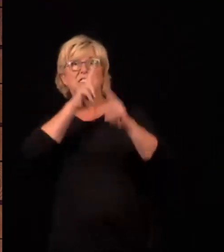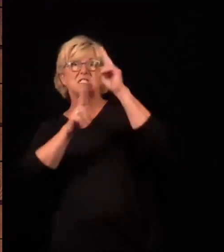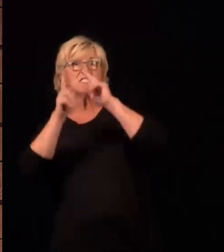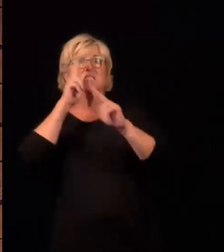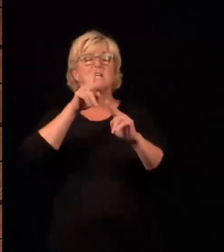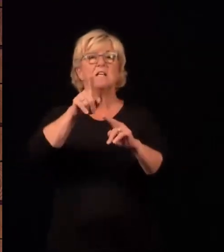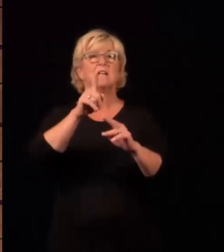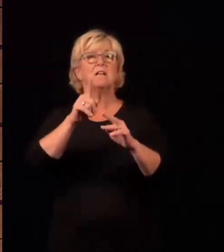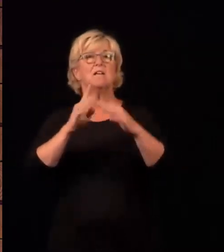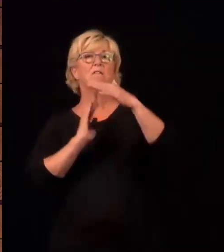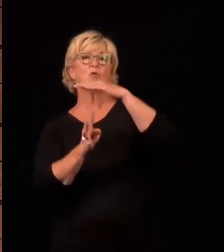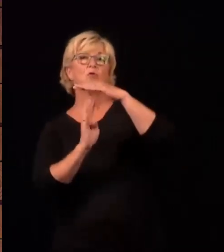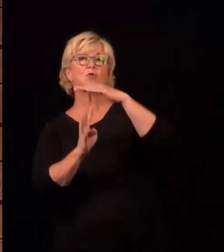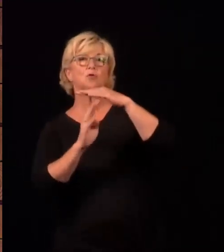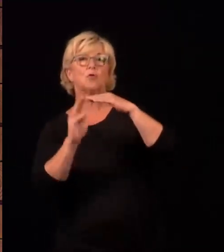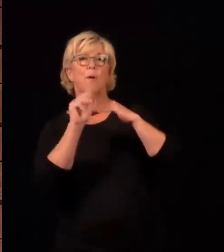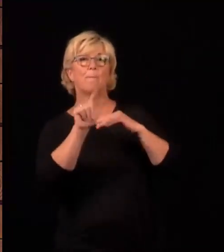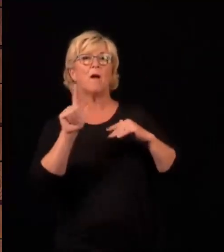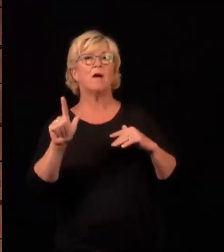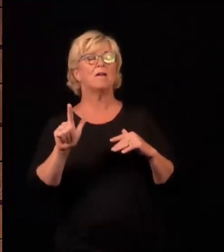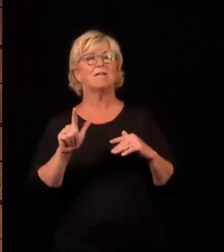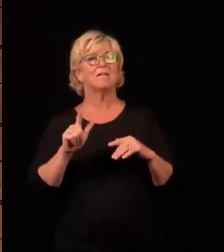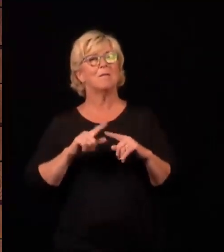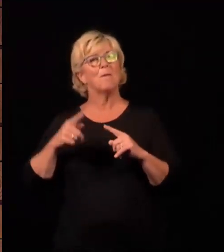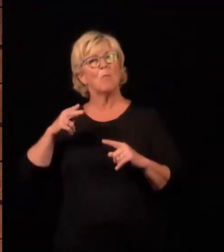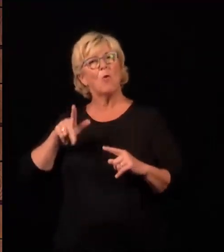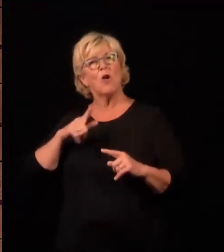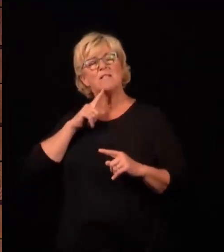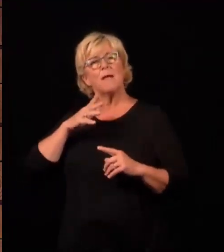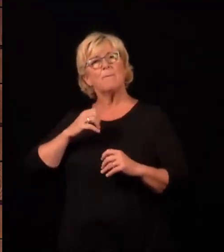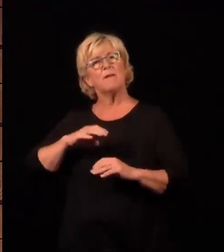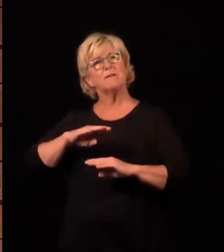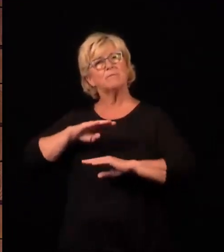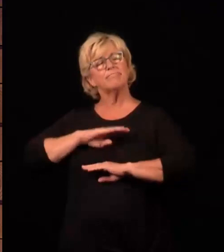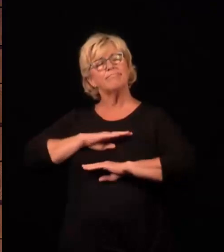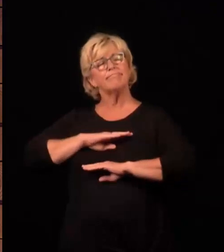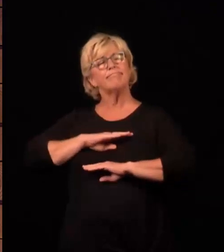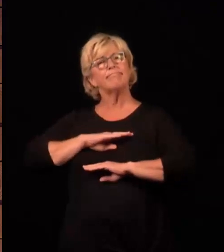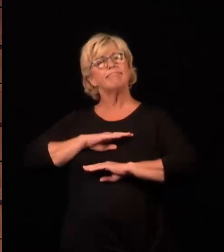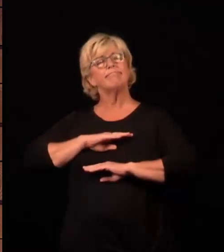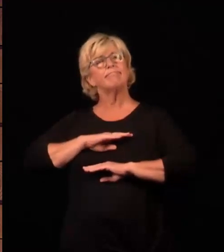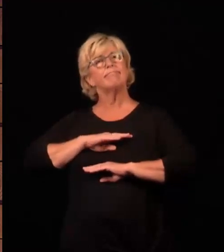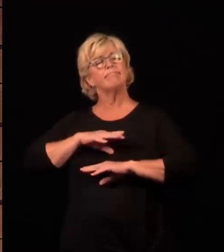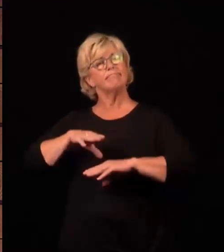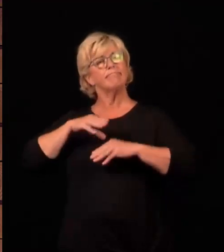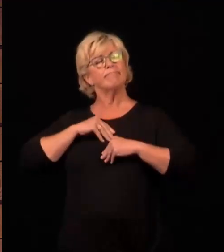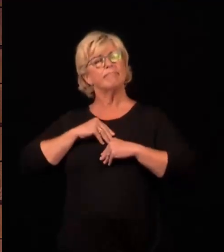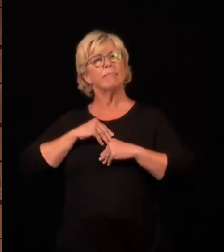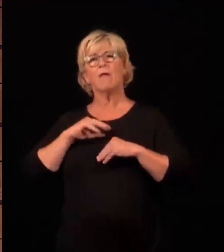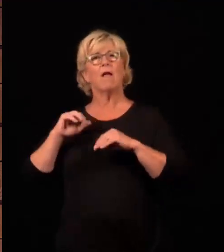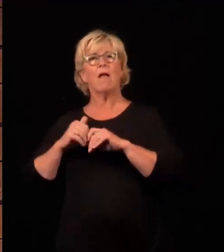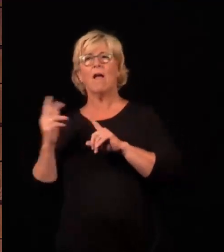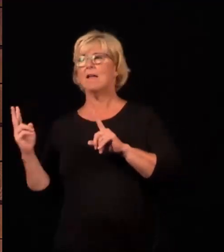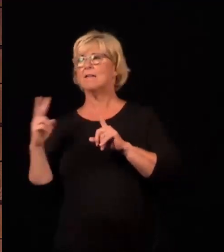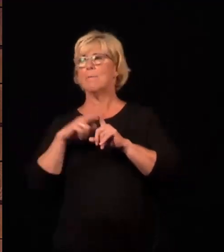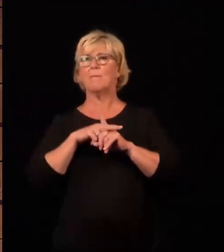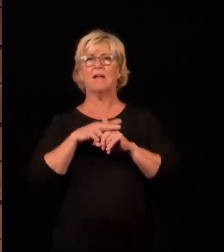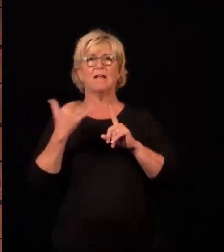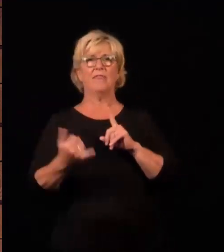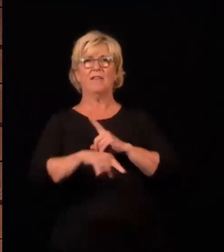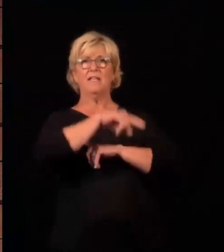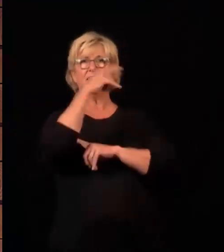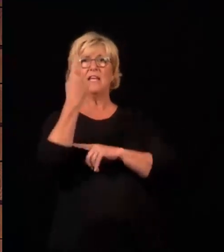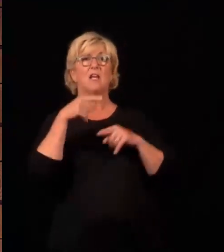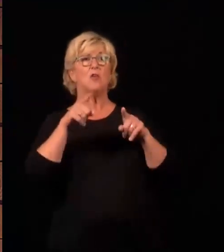Be content. Be satisfied. But wait, how does that apply in these days